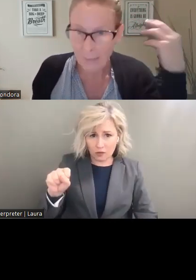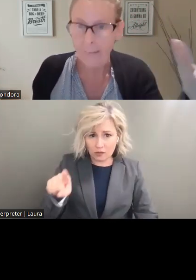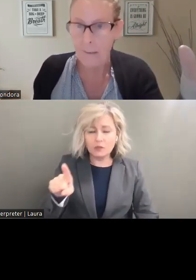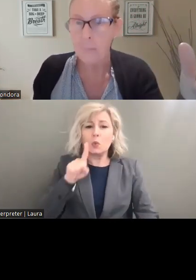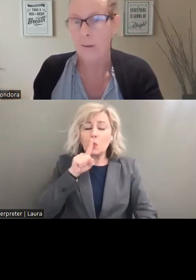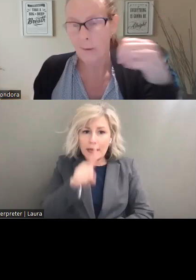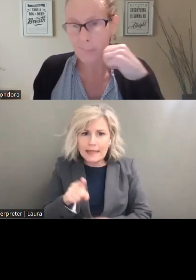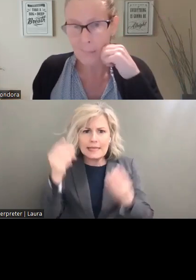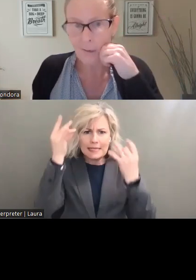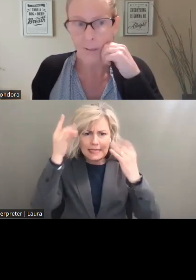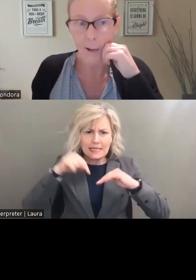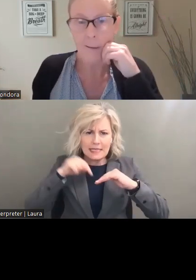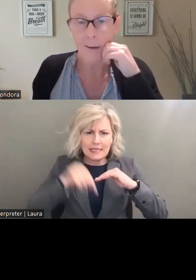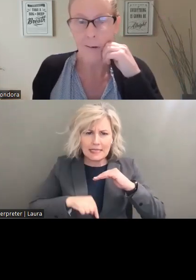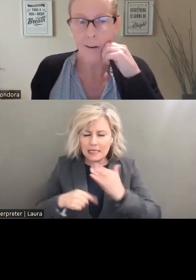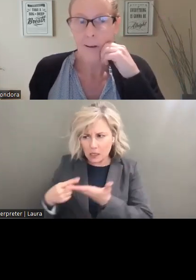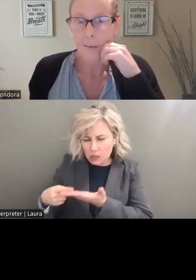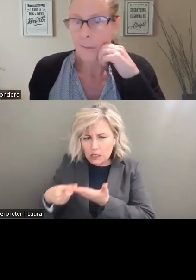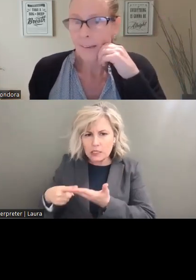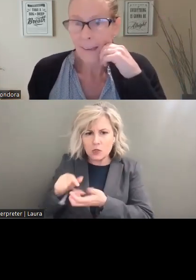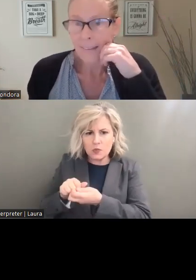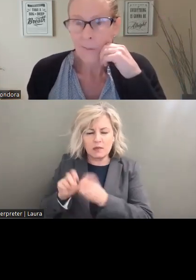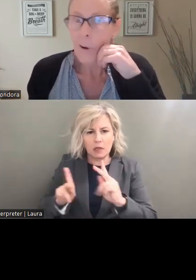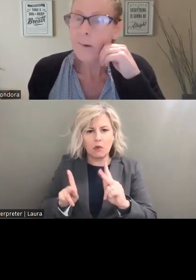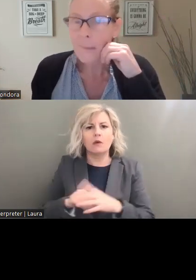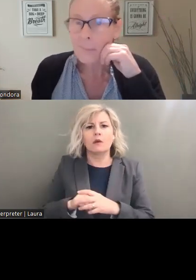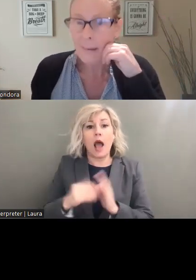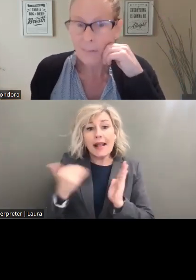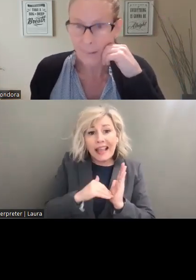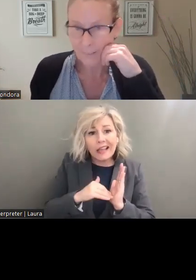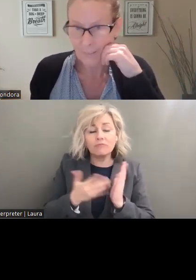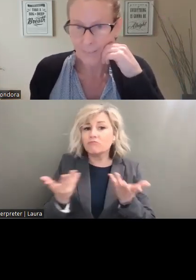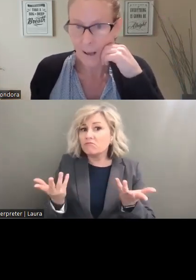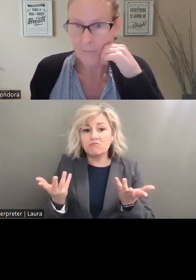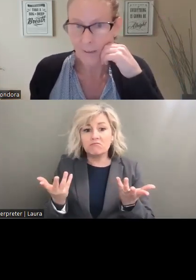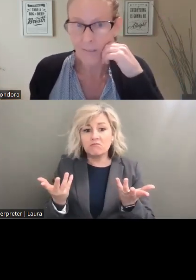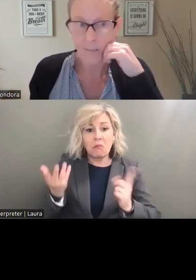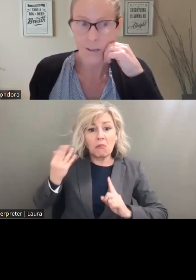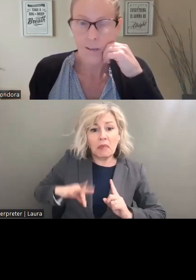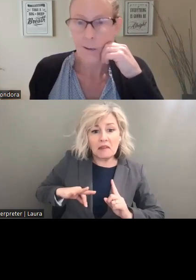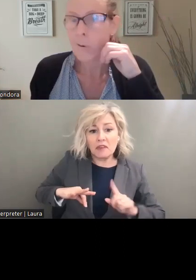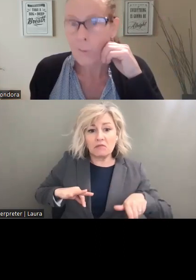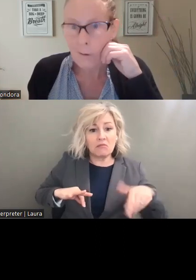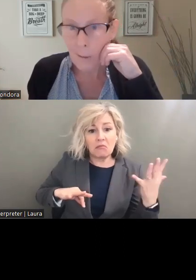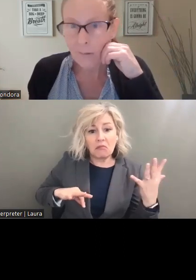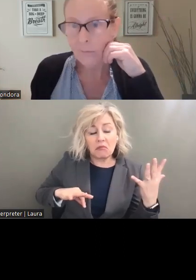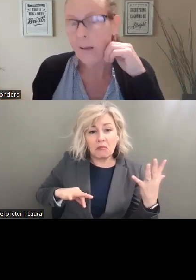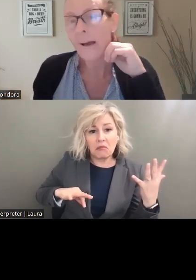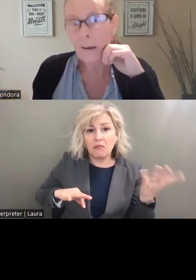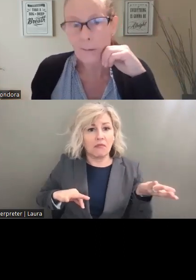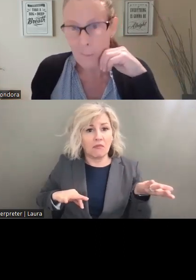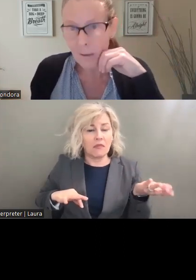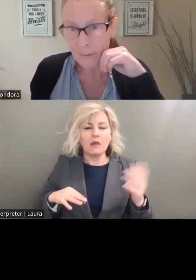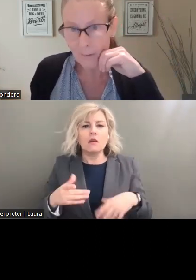really kind of think deeply with people about, again, what could be the benefit of this? Who do you want to